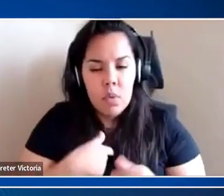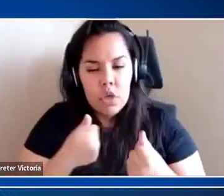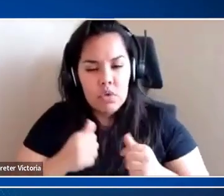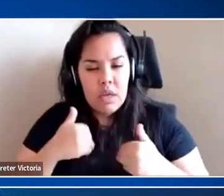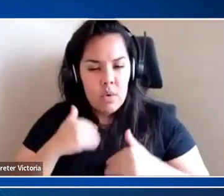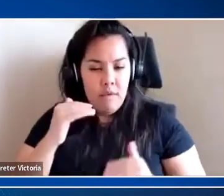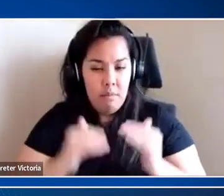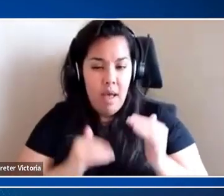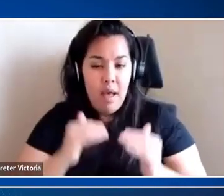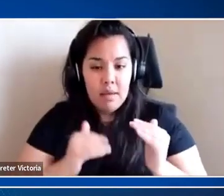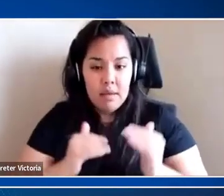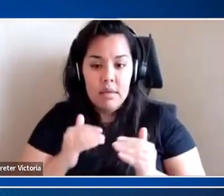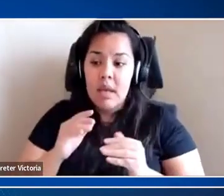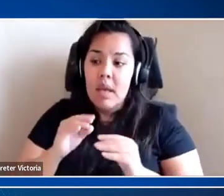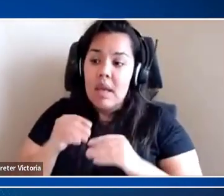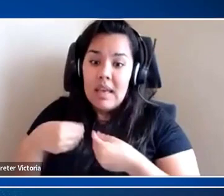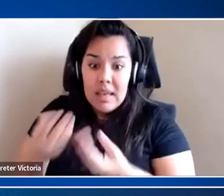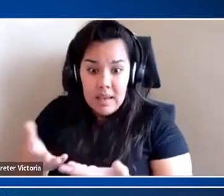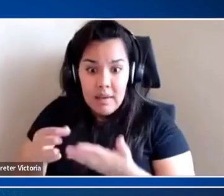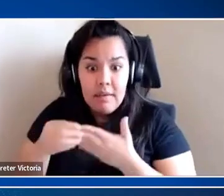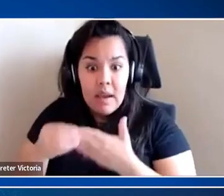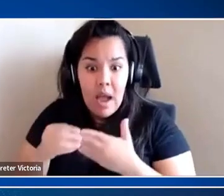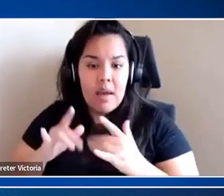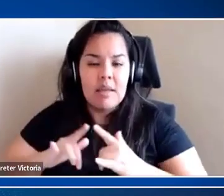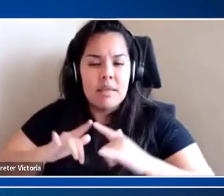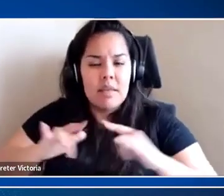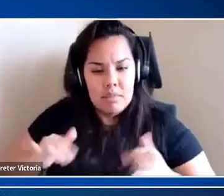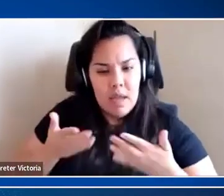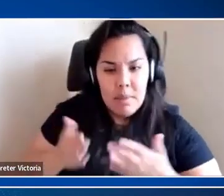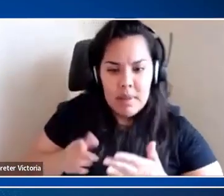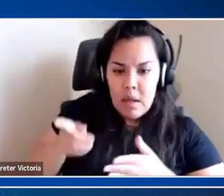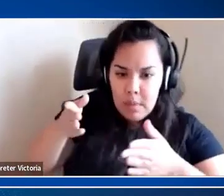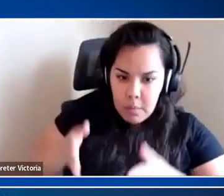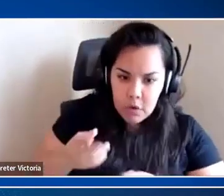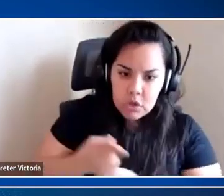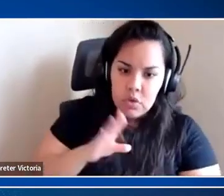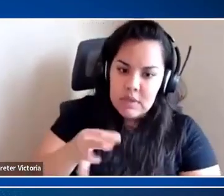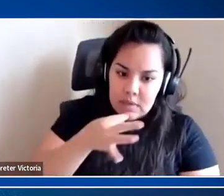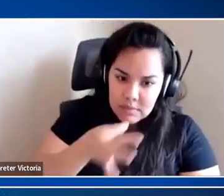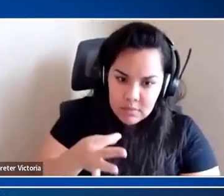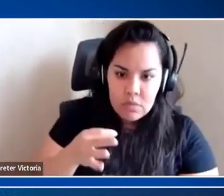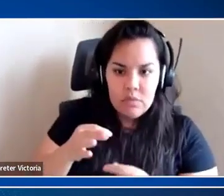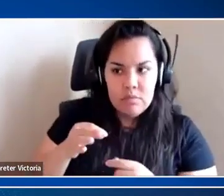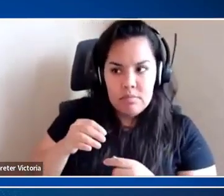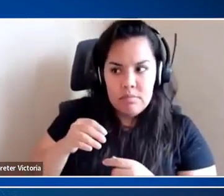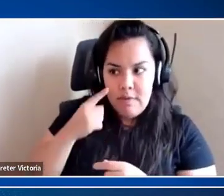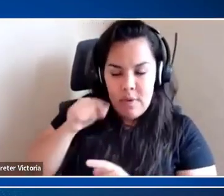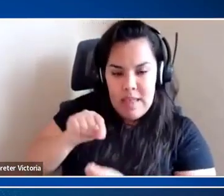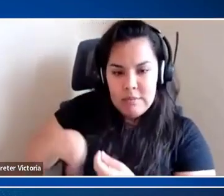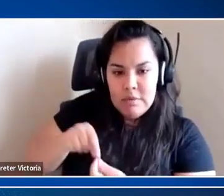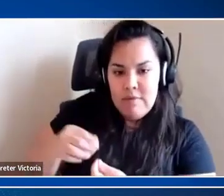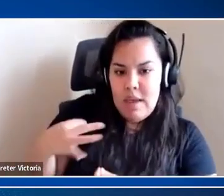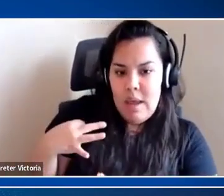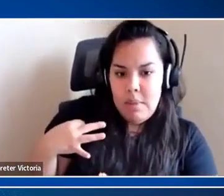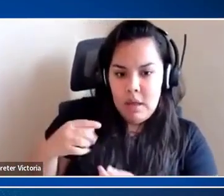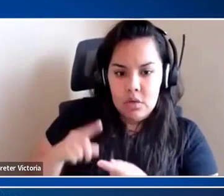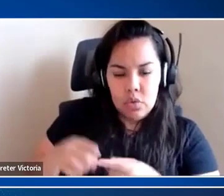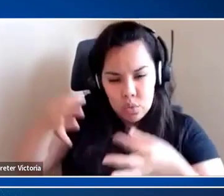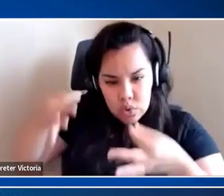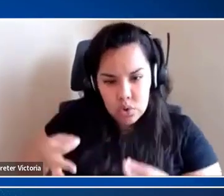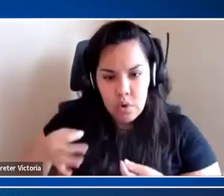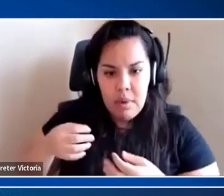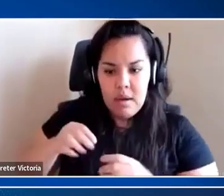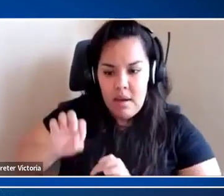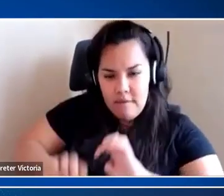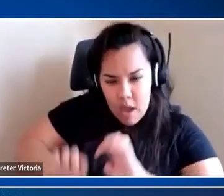letting them use their experience and the specific question, that application, in determining the evaluation of these factors. So